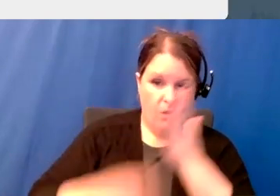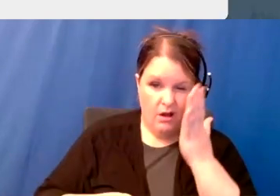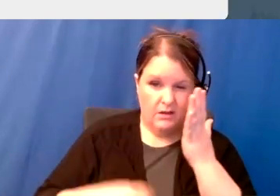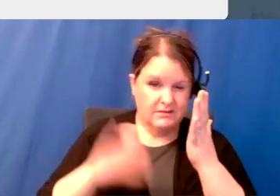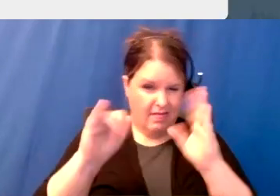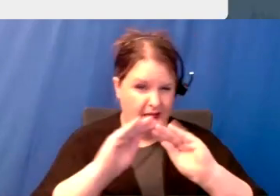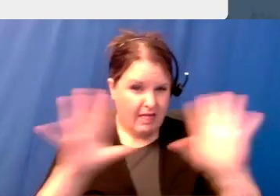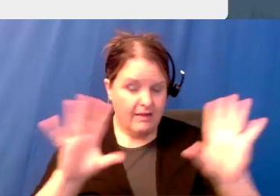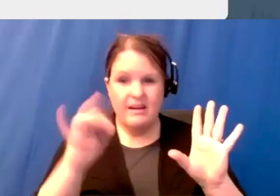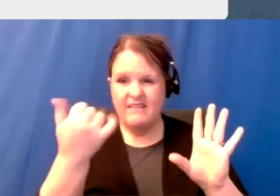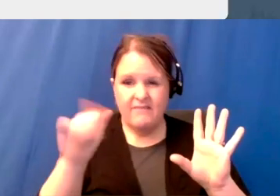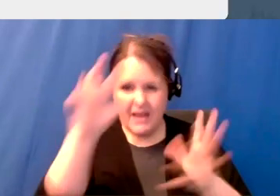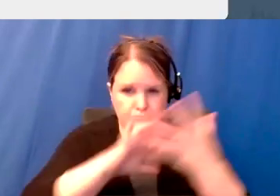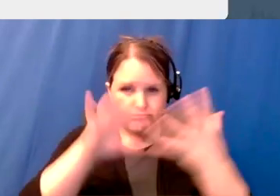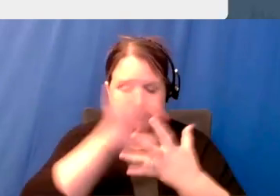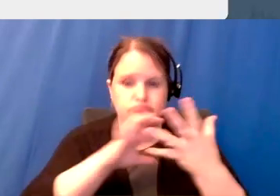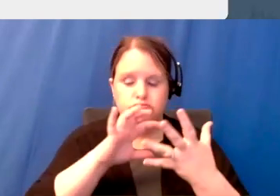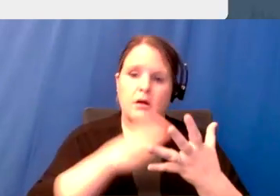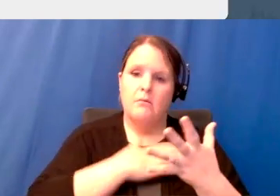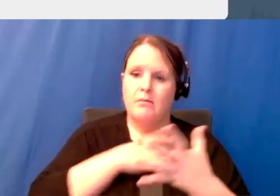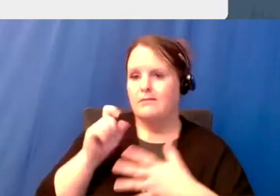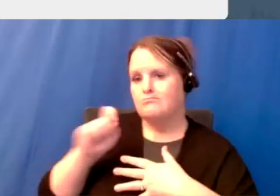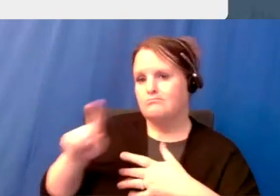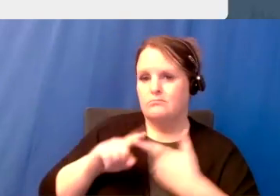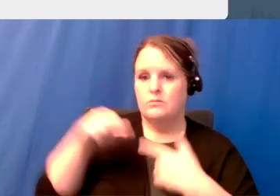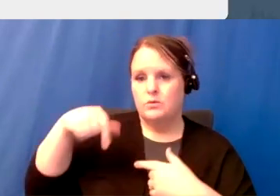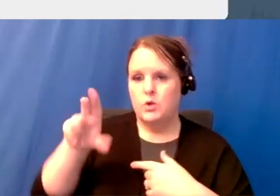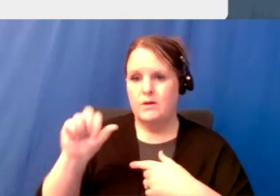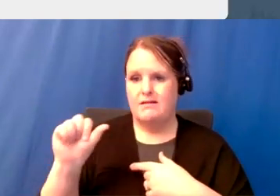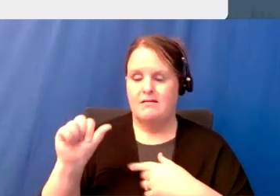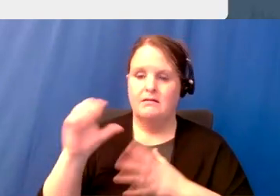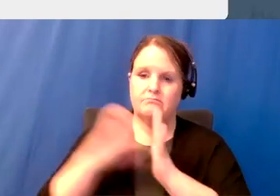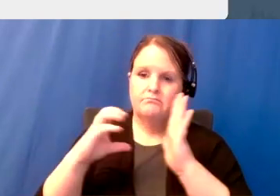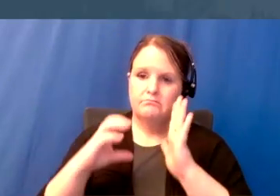clear. If you have any questions about that, you can drop them in the Q&A.